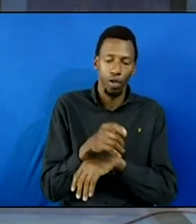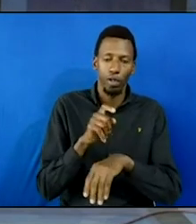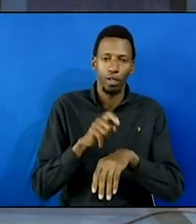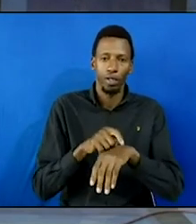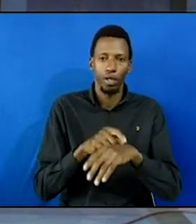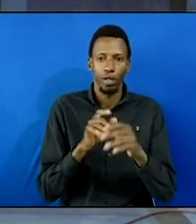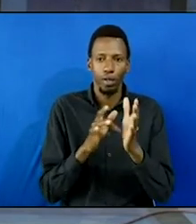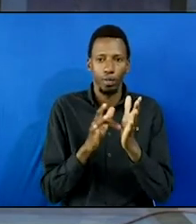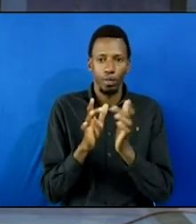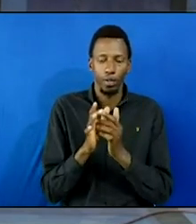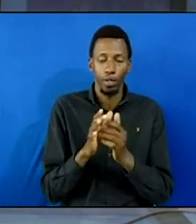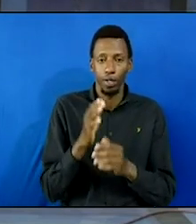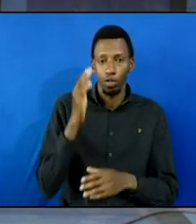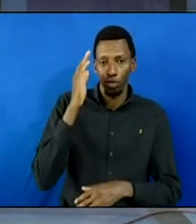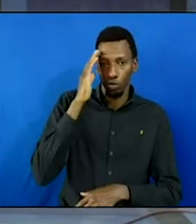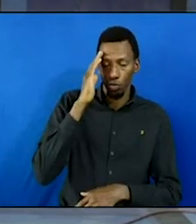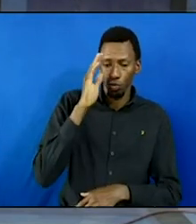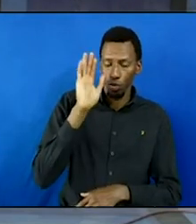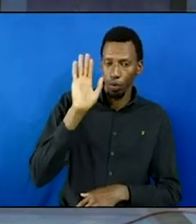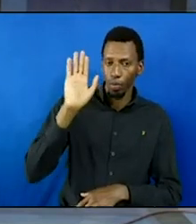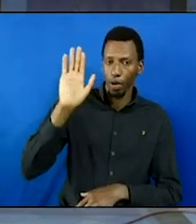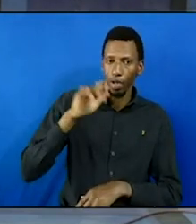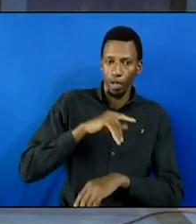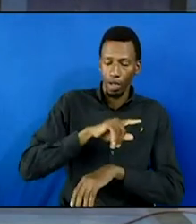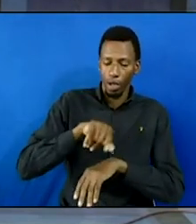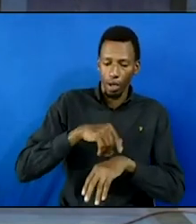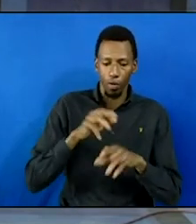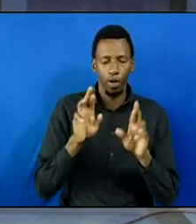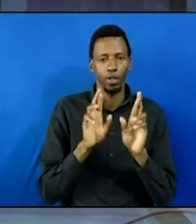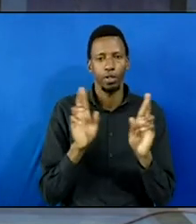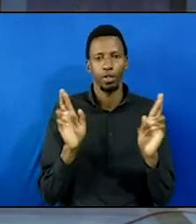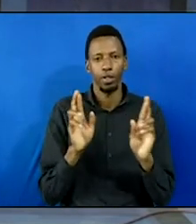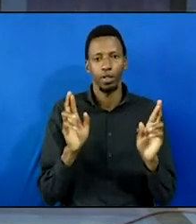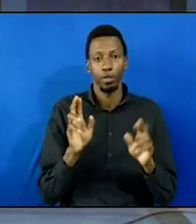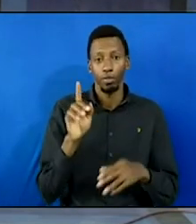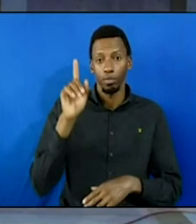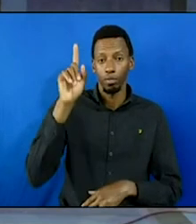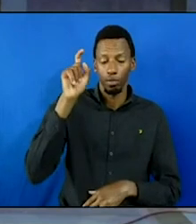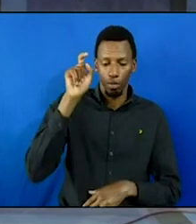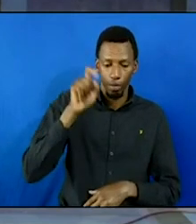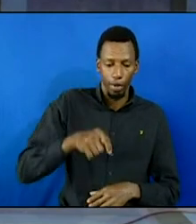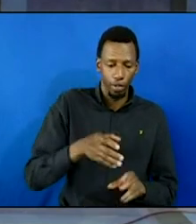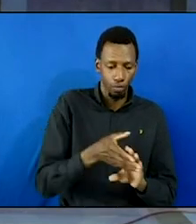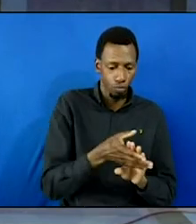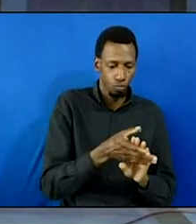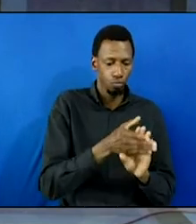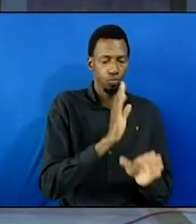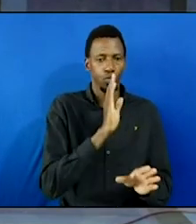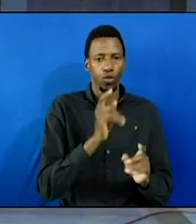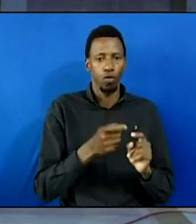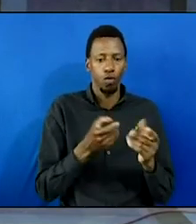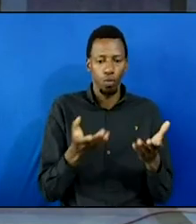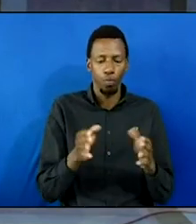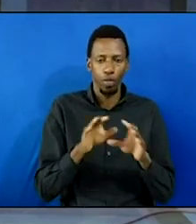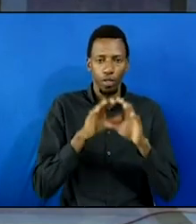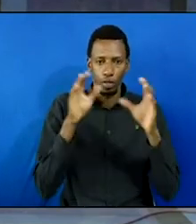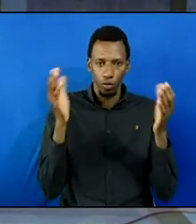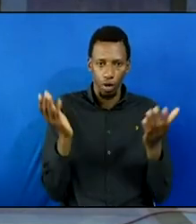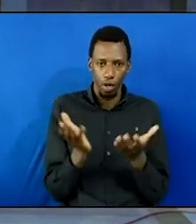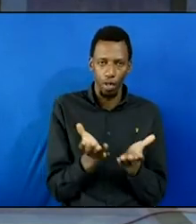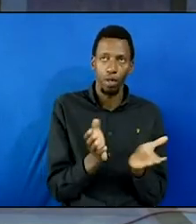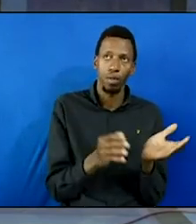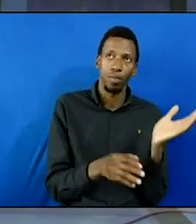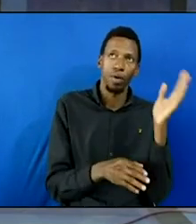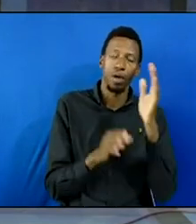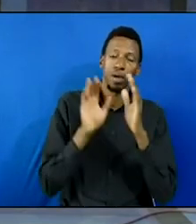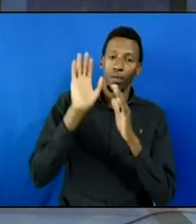Jesus knew that his hour had come and that he should depart from this world to his